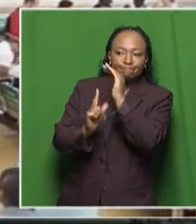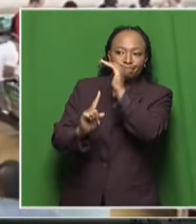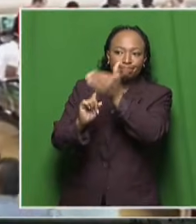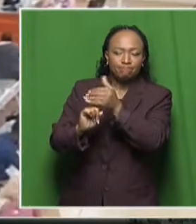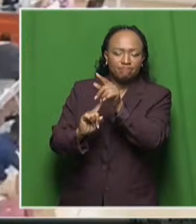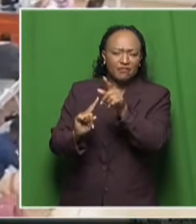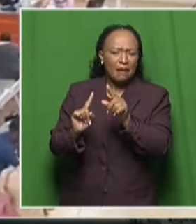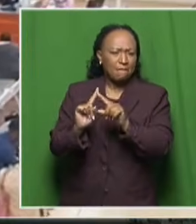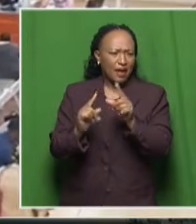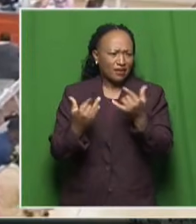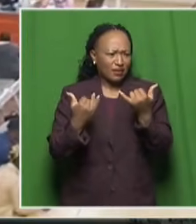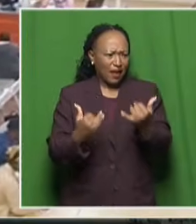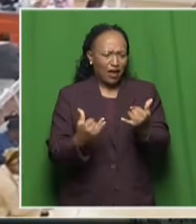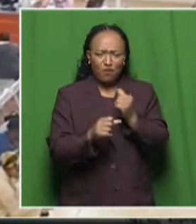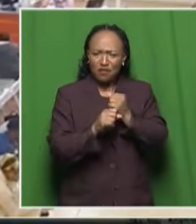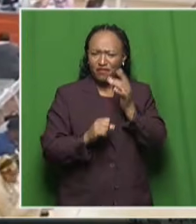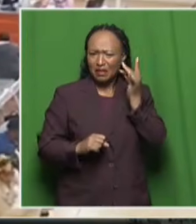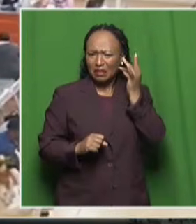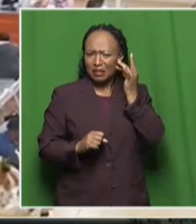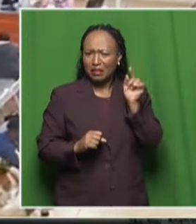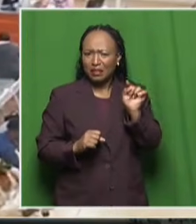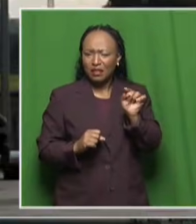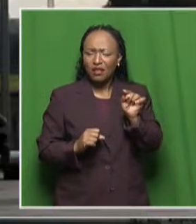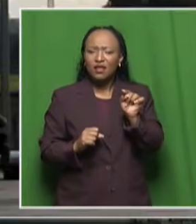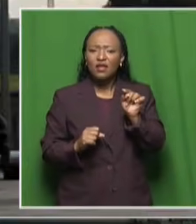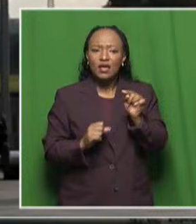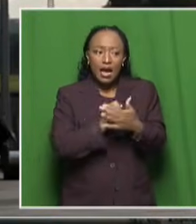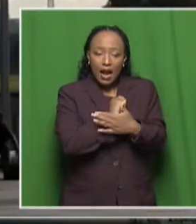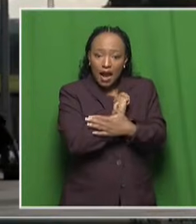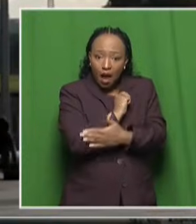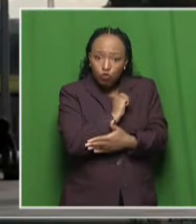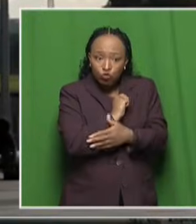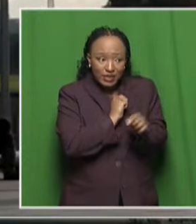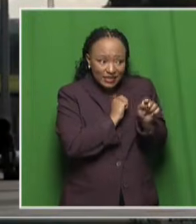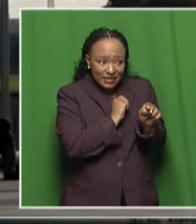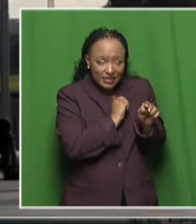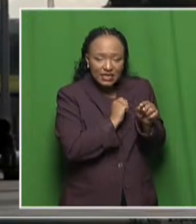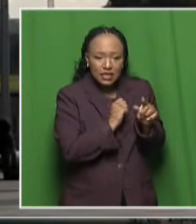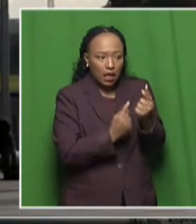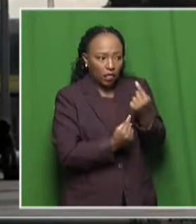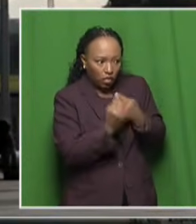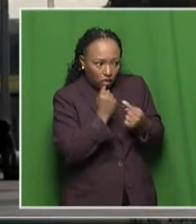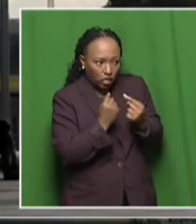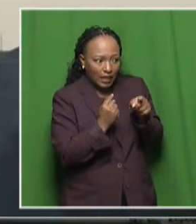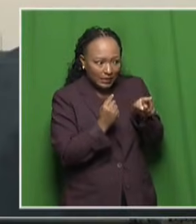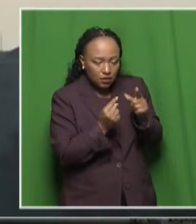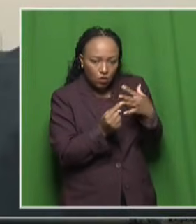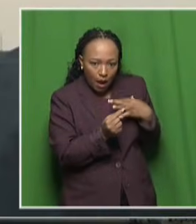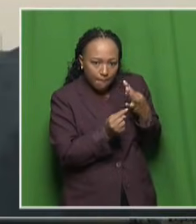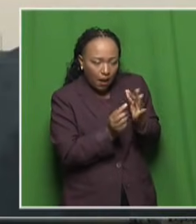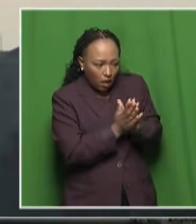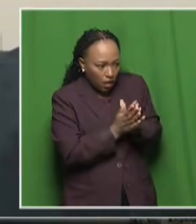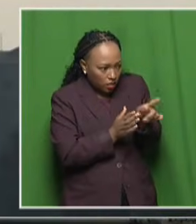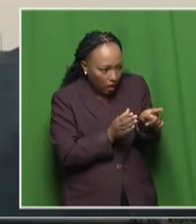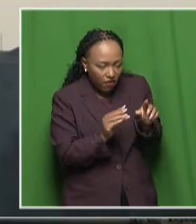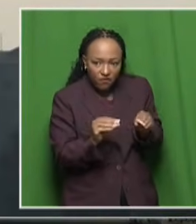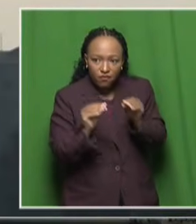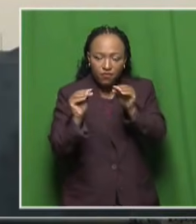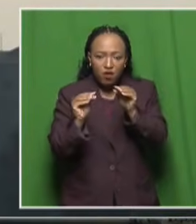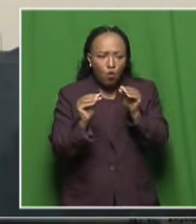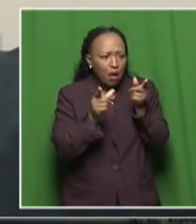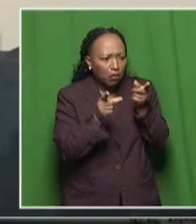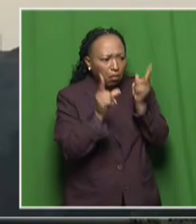unheard of that refugees are processed in the country where they are. If there's any threat to them, they ought not to be